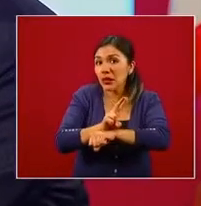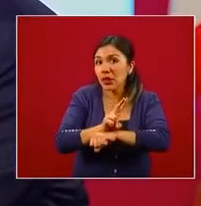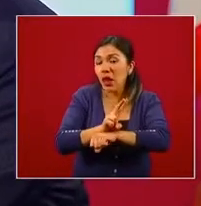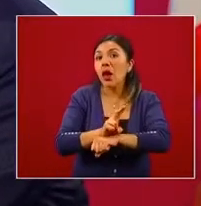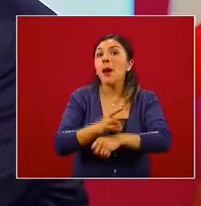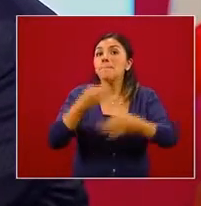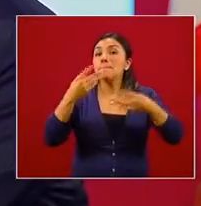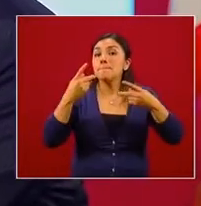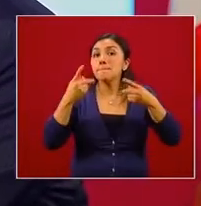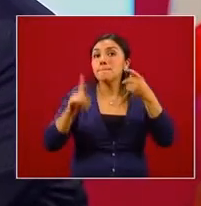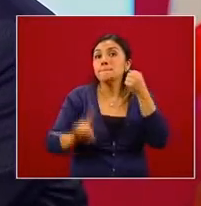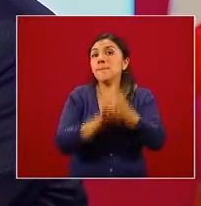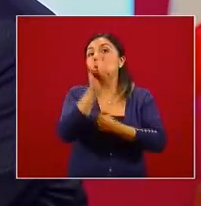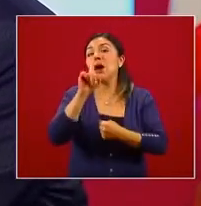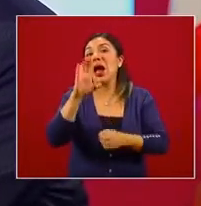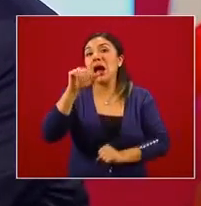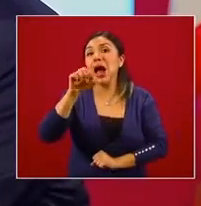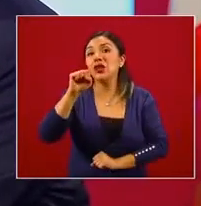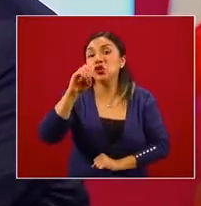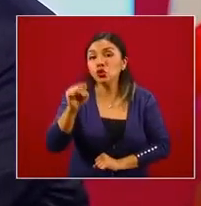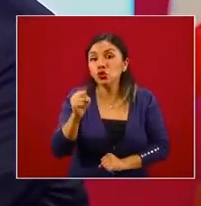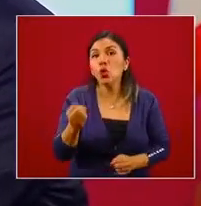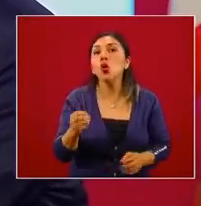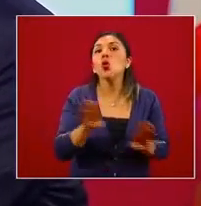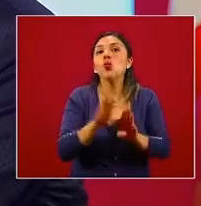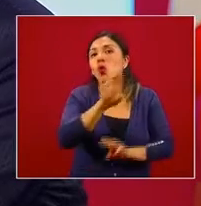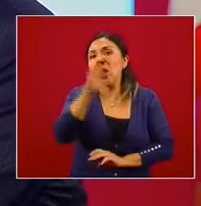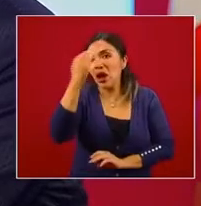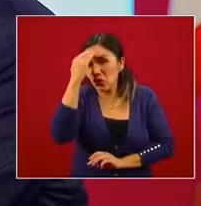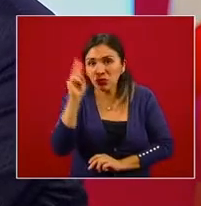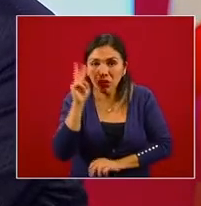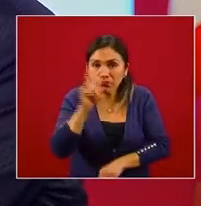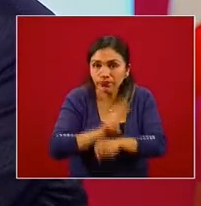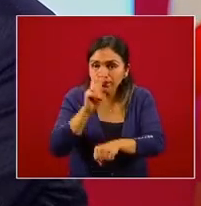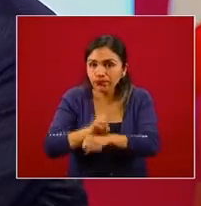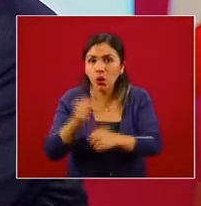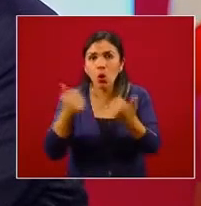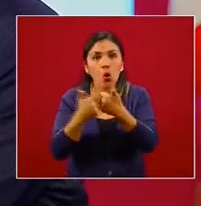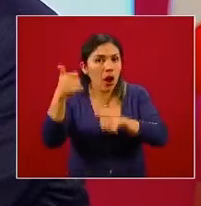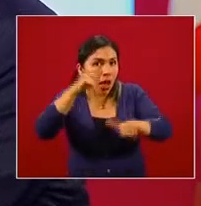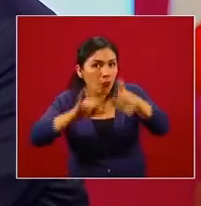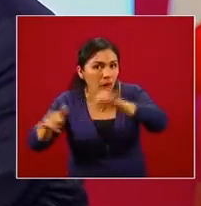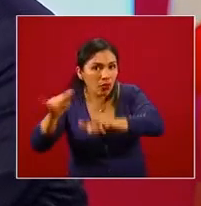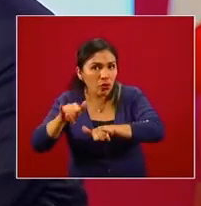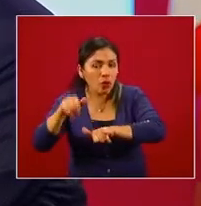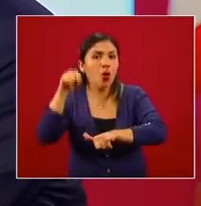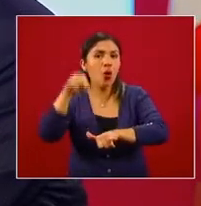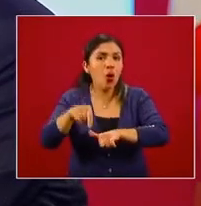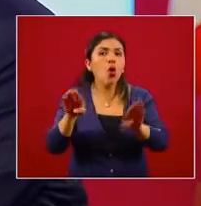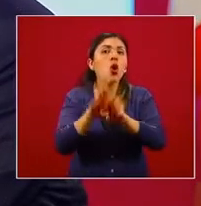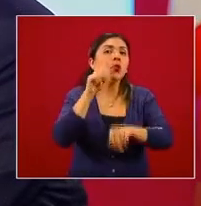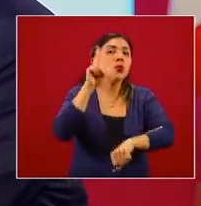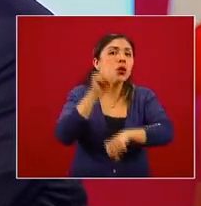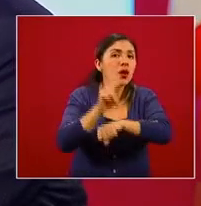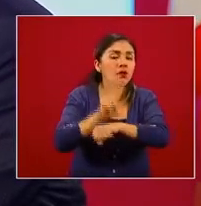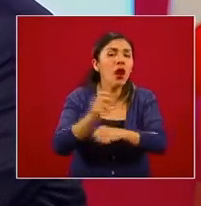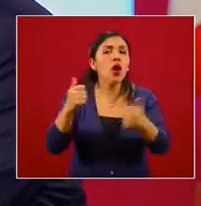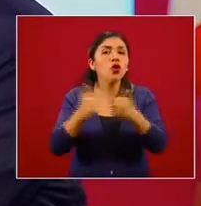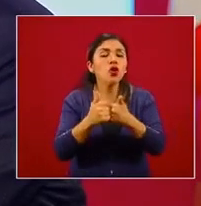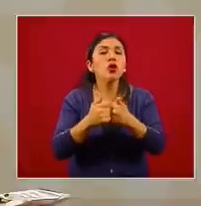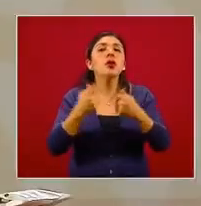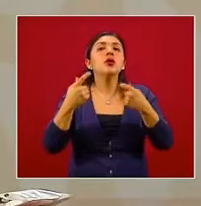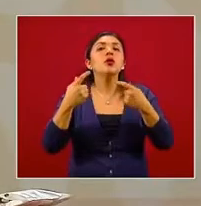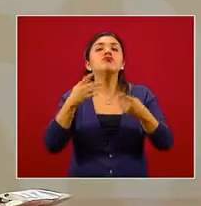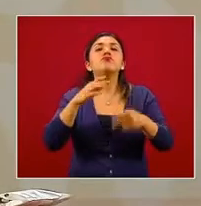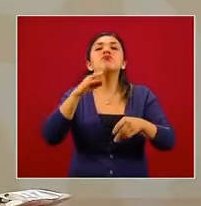epidemiological monitoring, but I have explained to you how the epidemiological monitoring